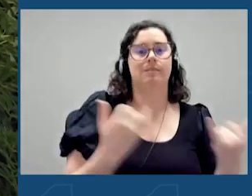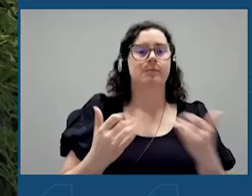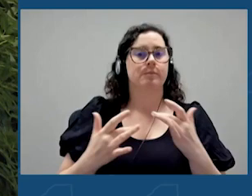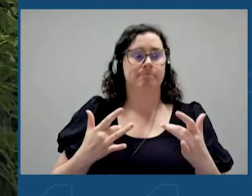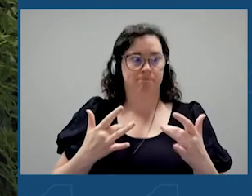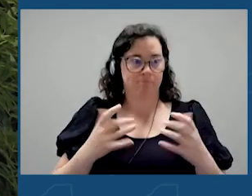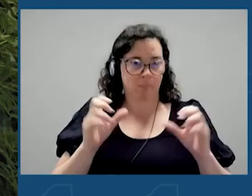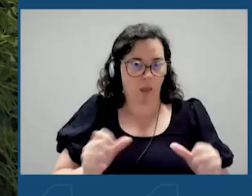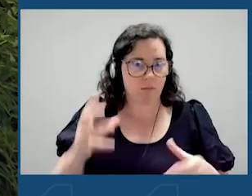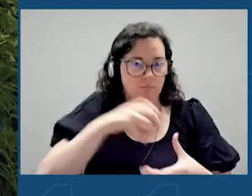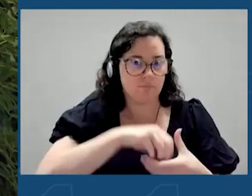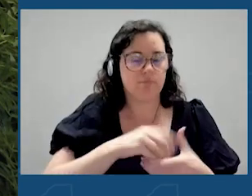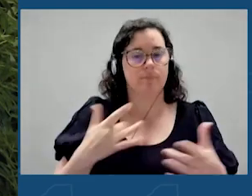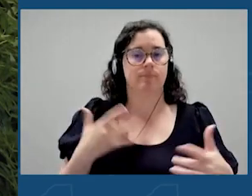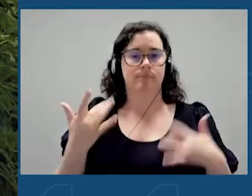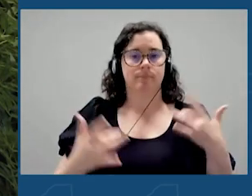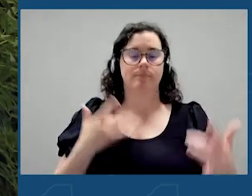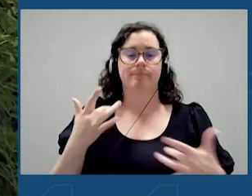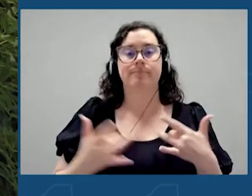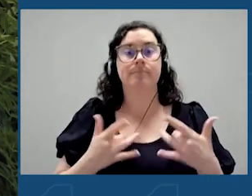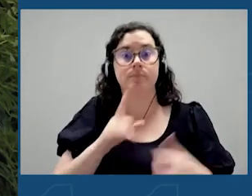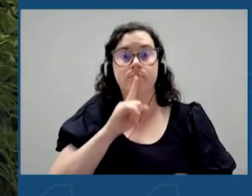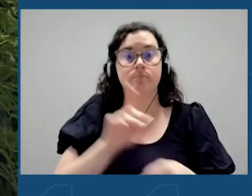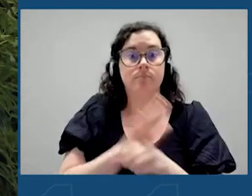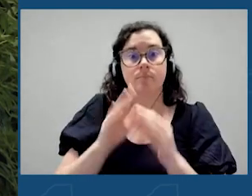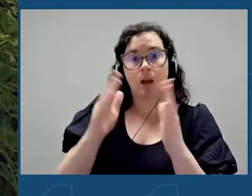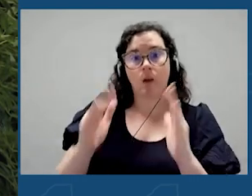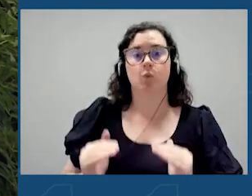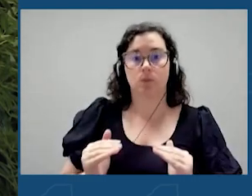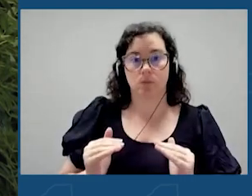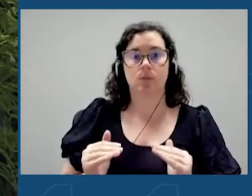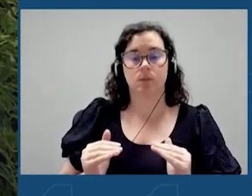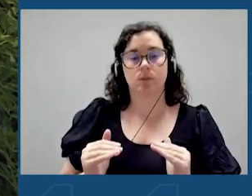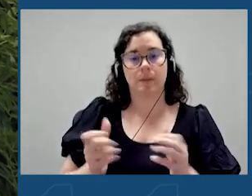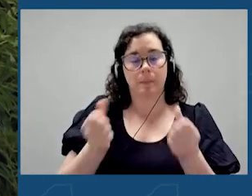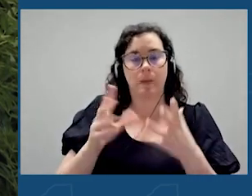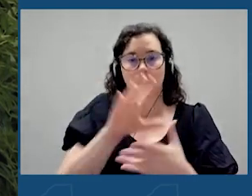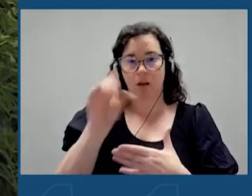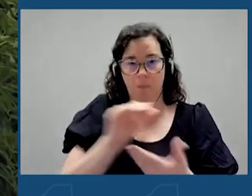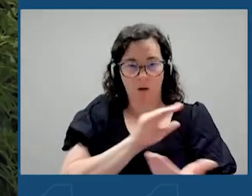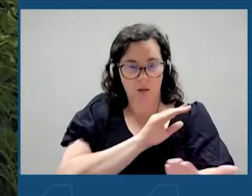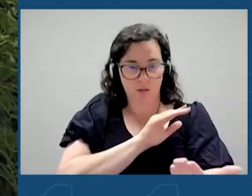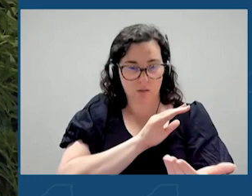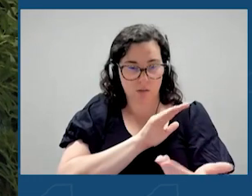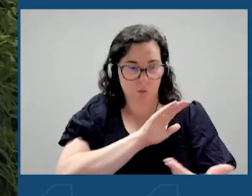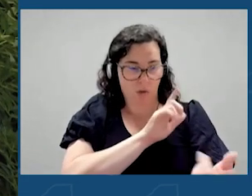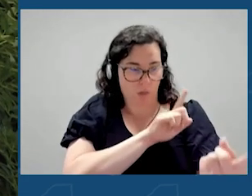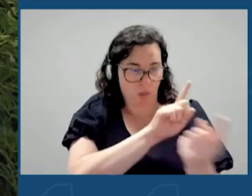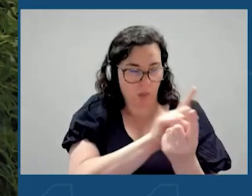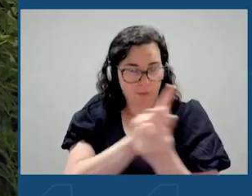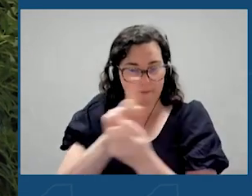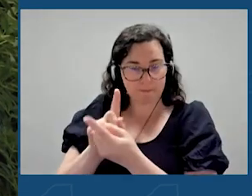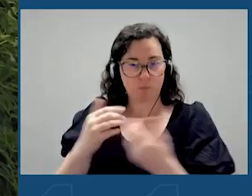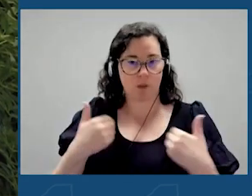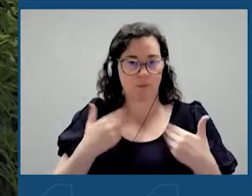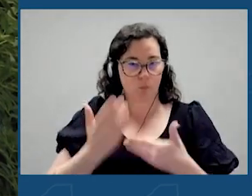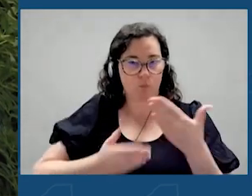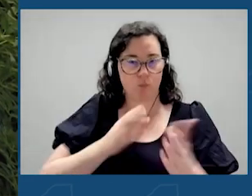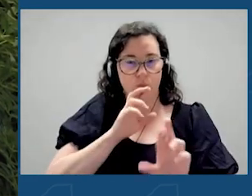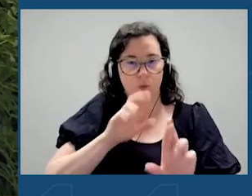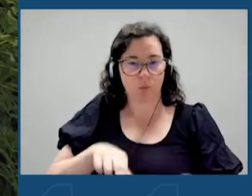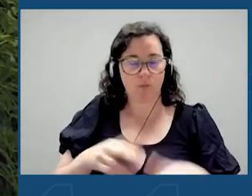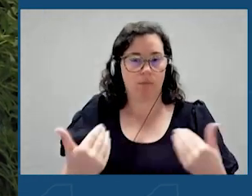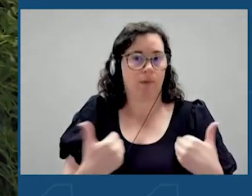housing. Every company we meet, and the Patterns for Progress report that's out in the Hudson Valley, if you don't build